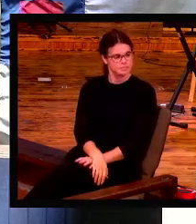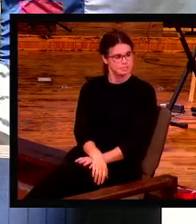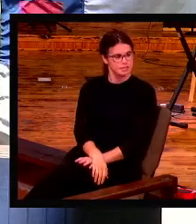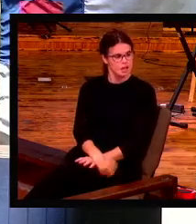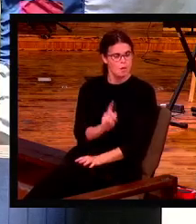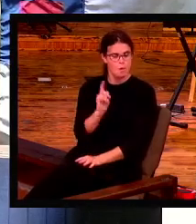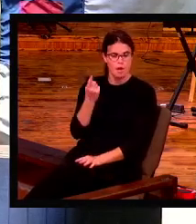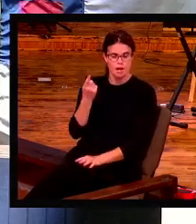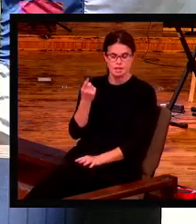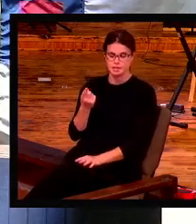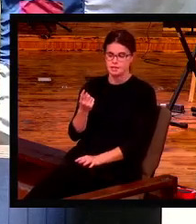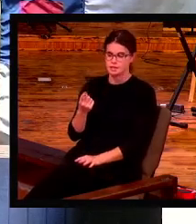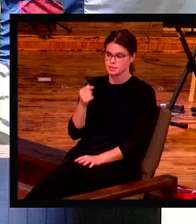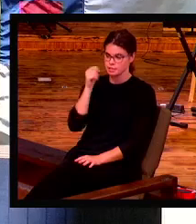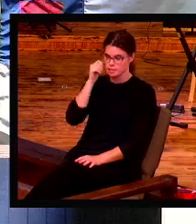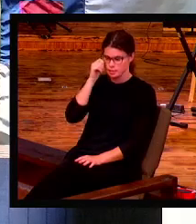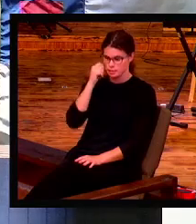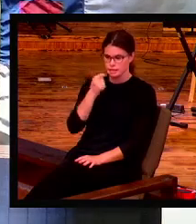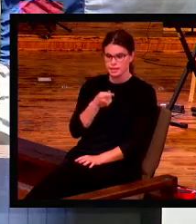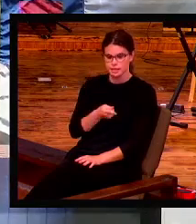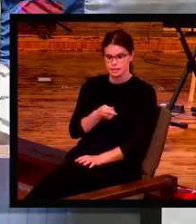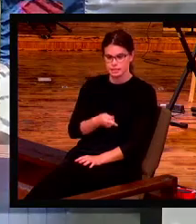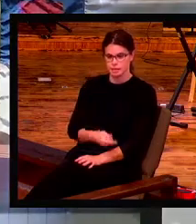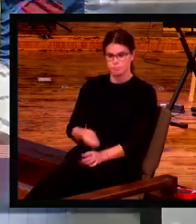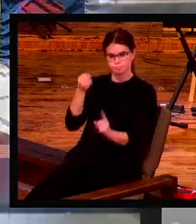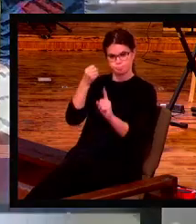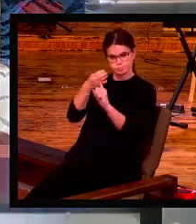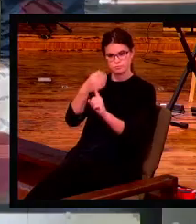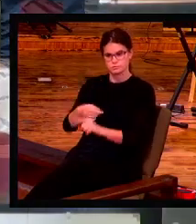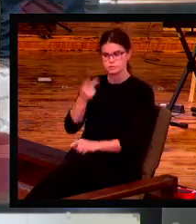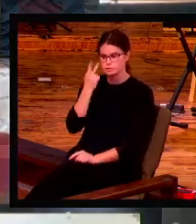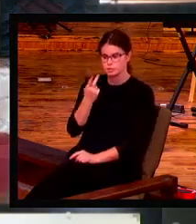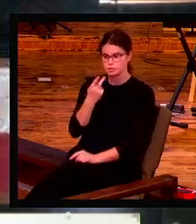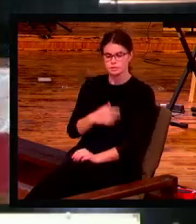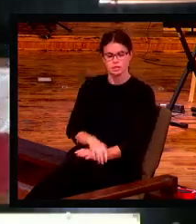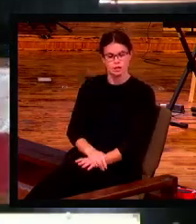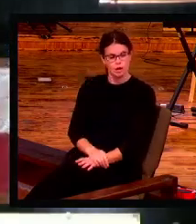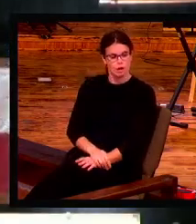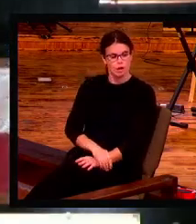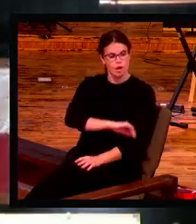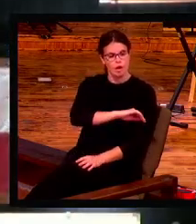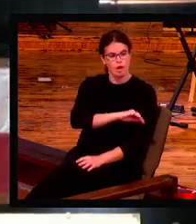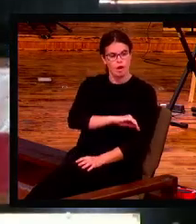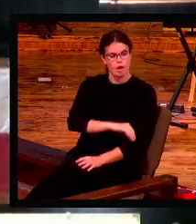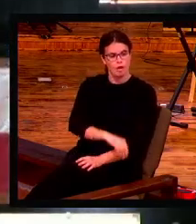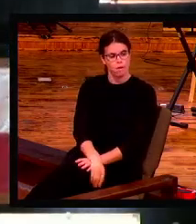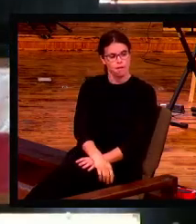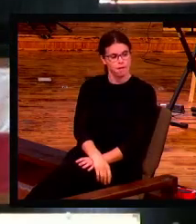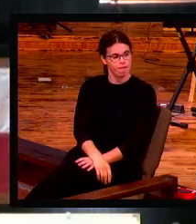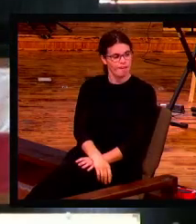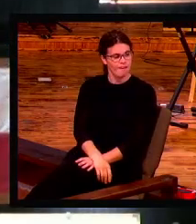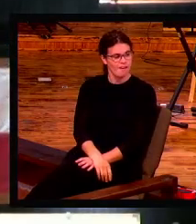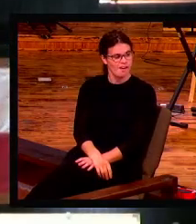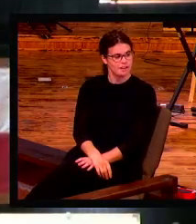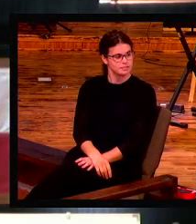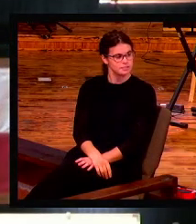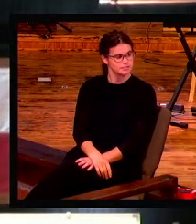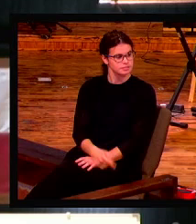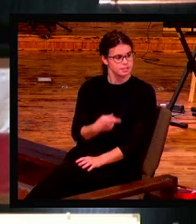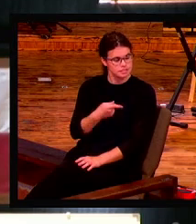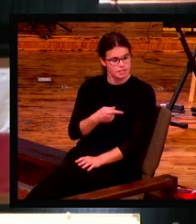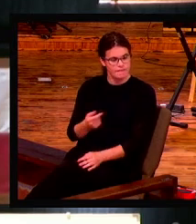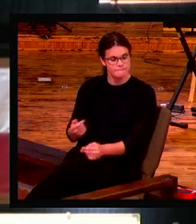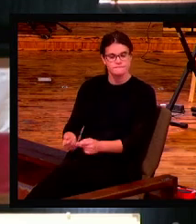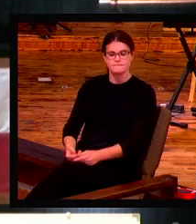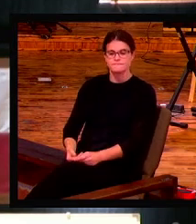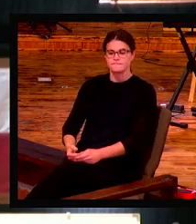And one of the things that I immediately noticed was that although he is a very large man in the natural,